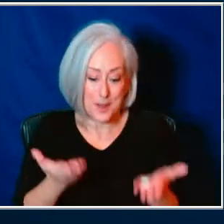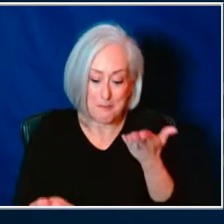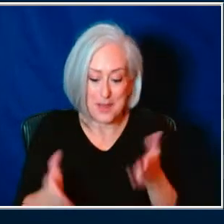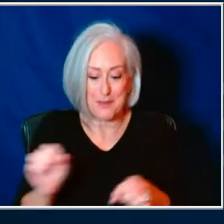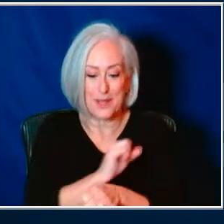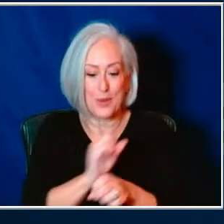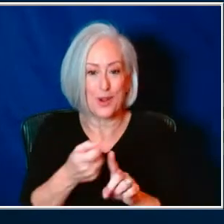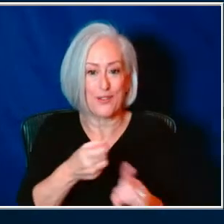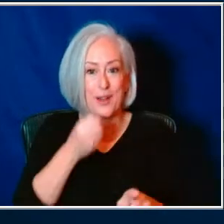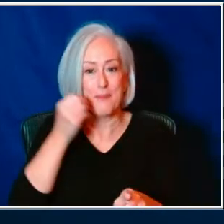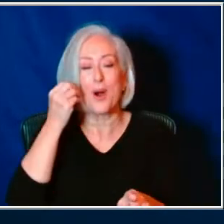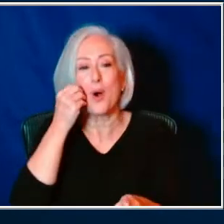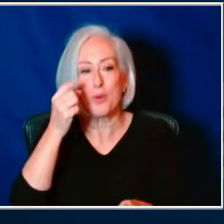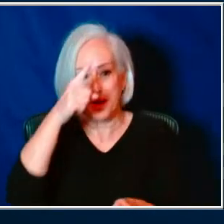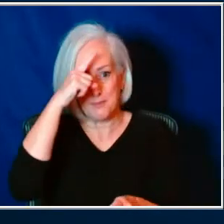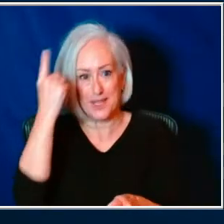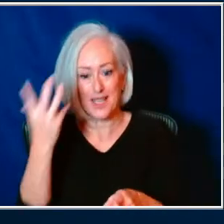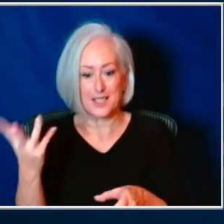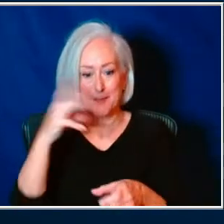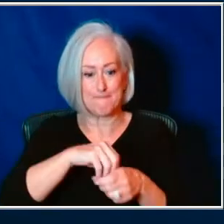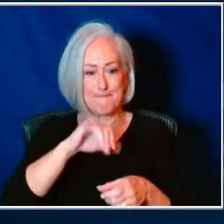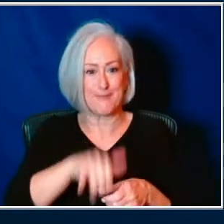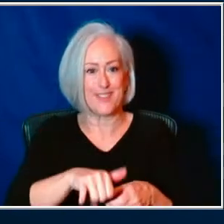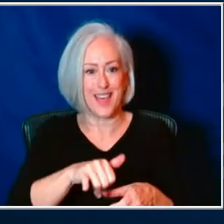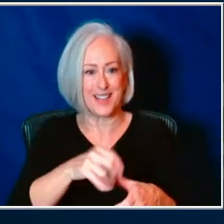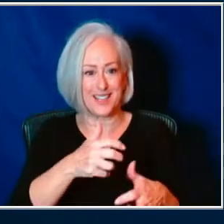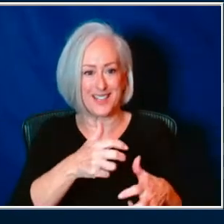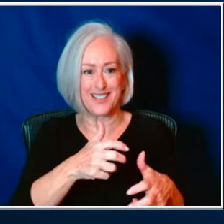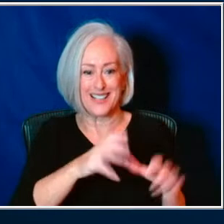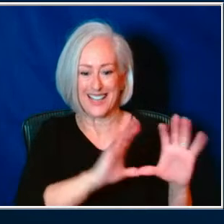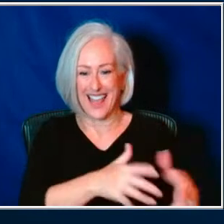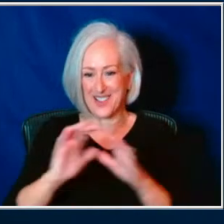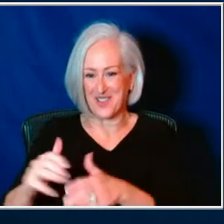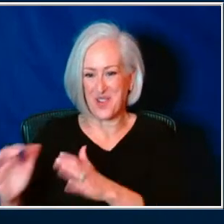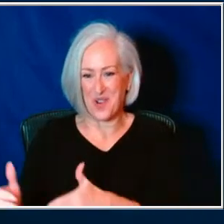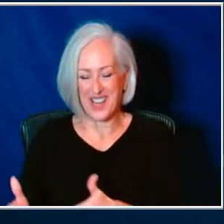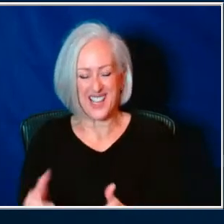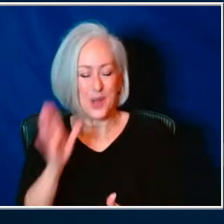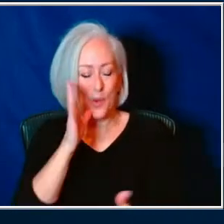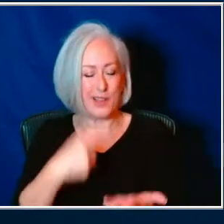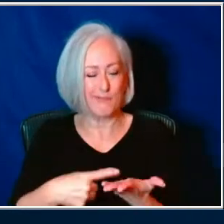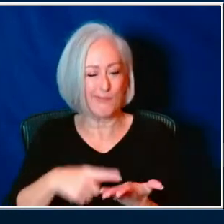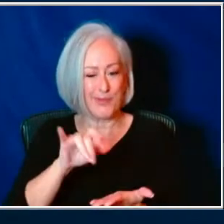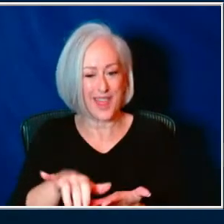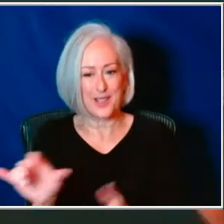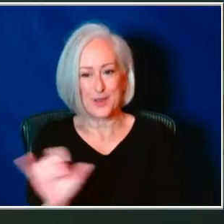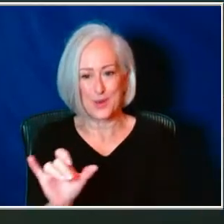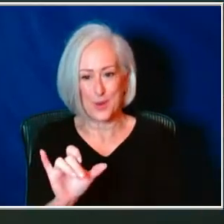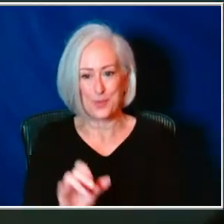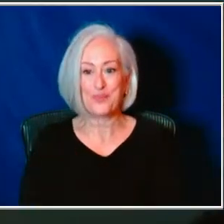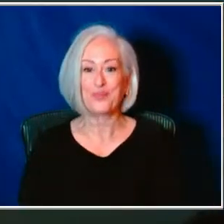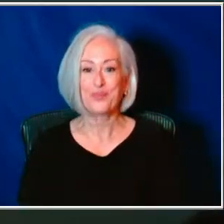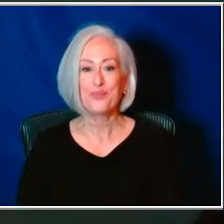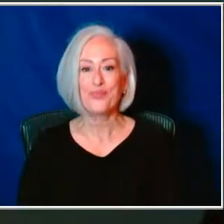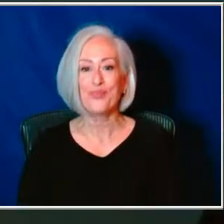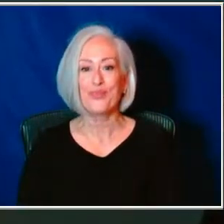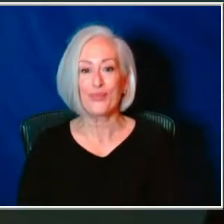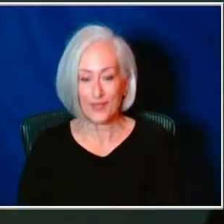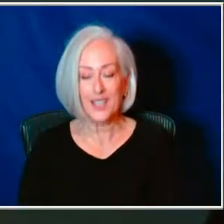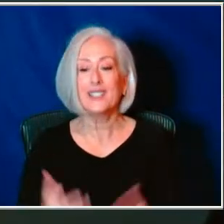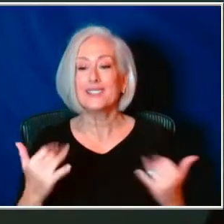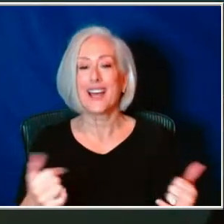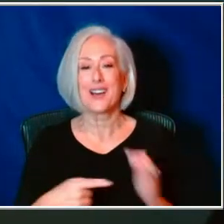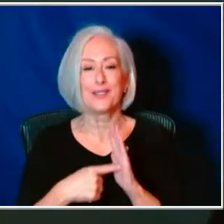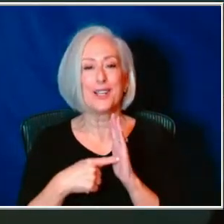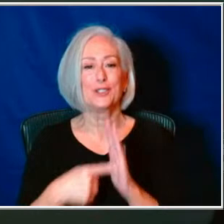because he falls into one of those categories. We'll talk about what that's like too. So we'll first of all get to it with Show Me the